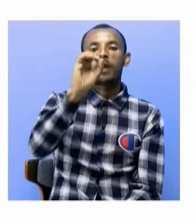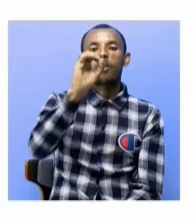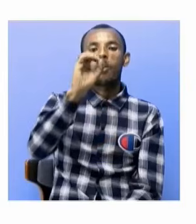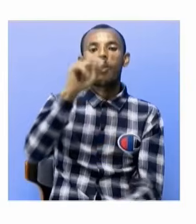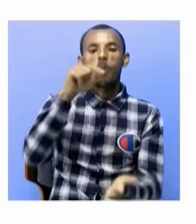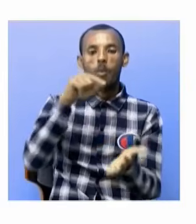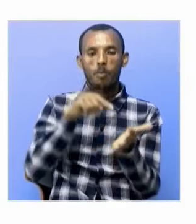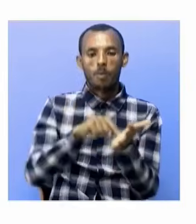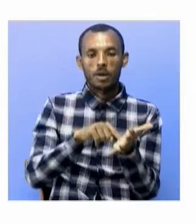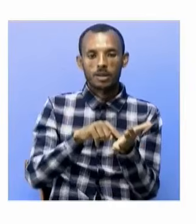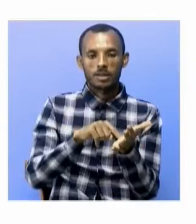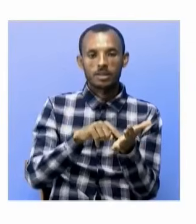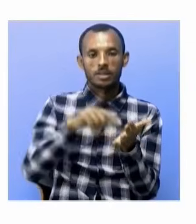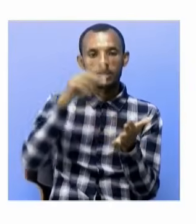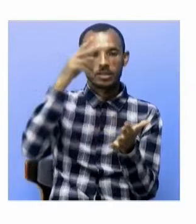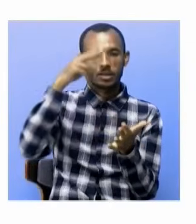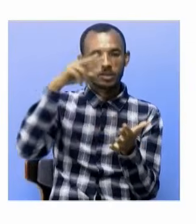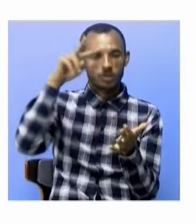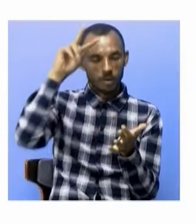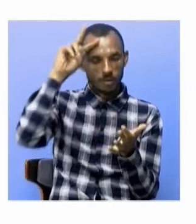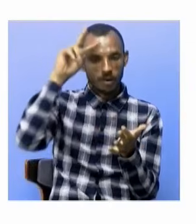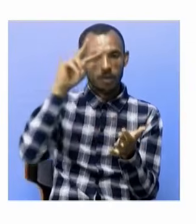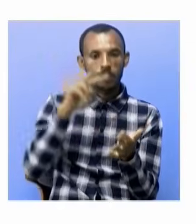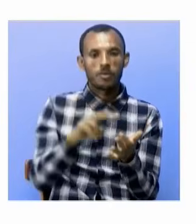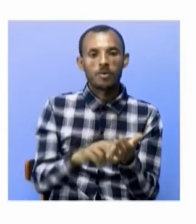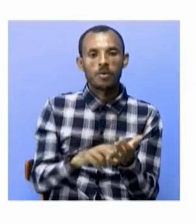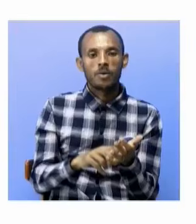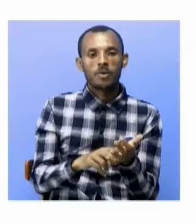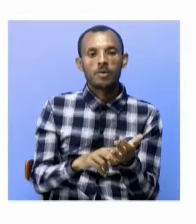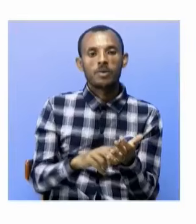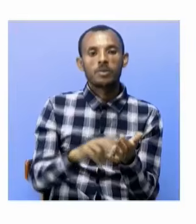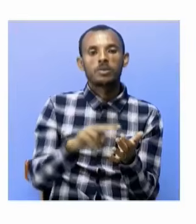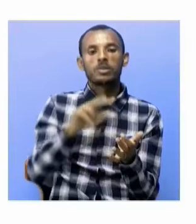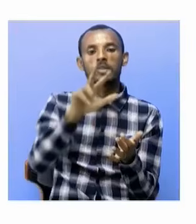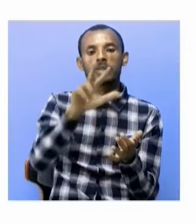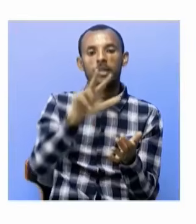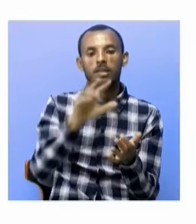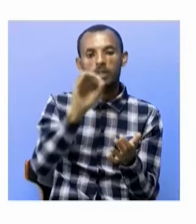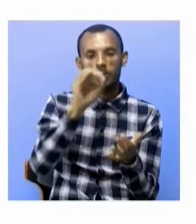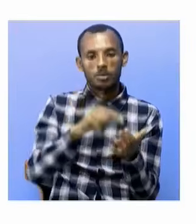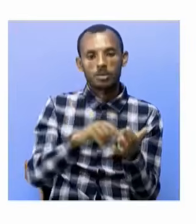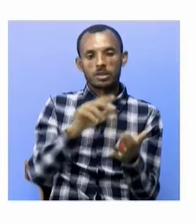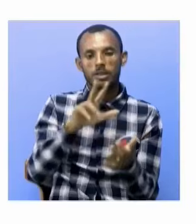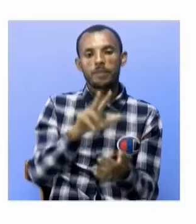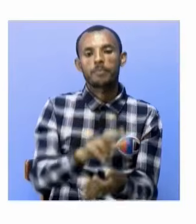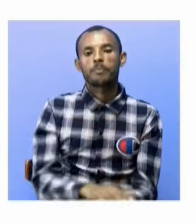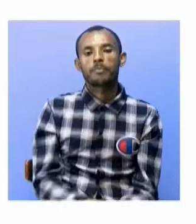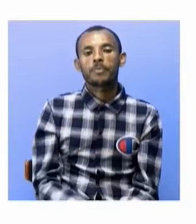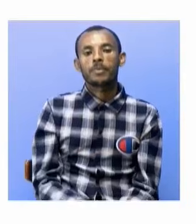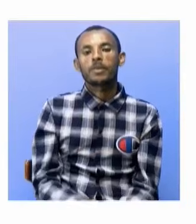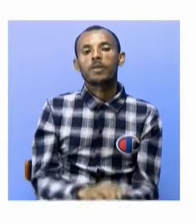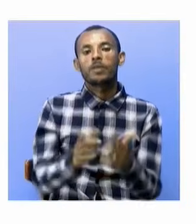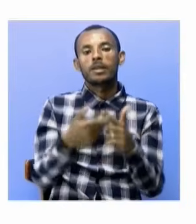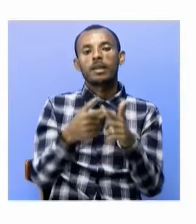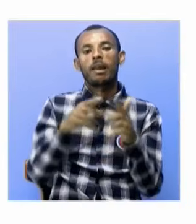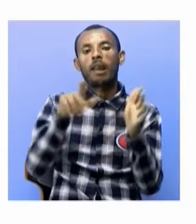the squared value of 0.3. The second one is negative